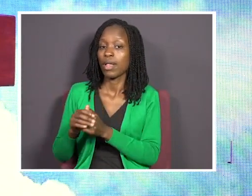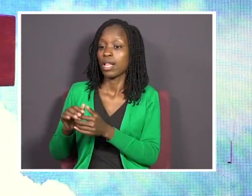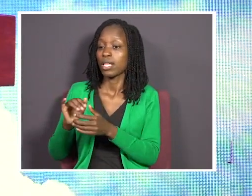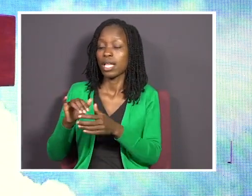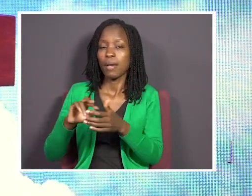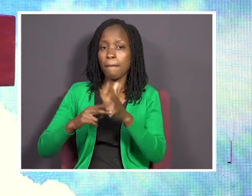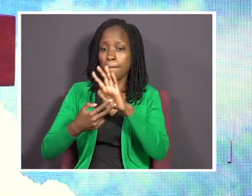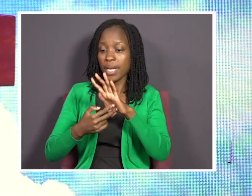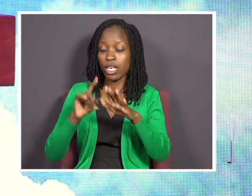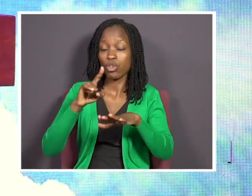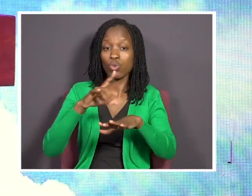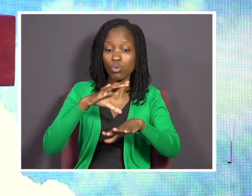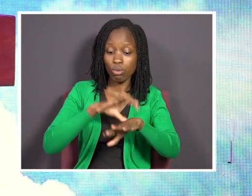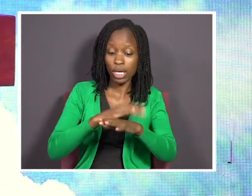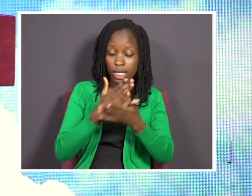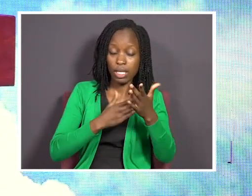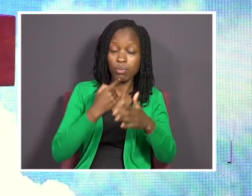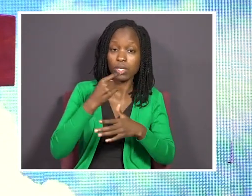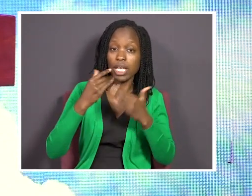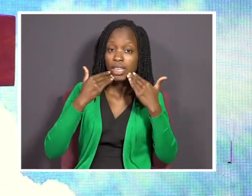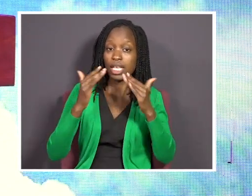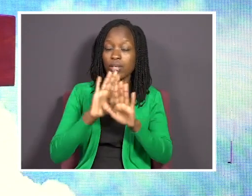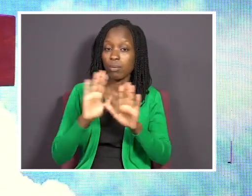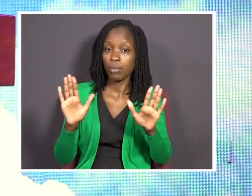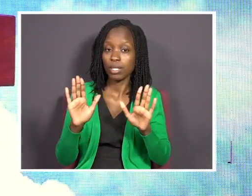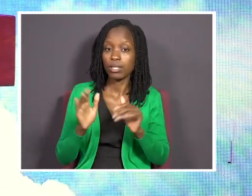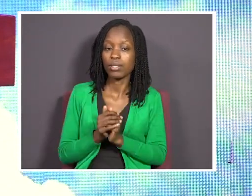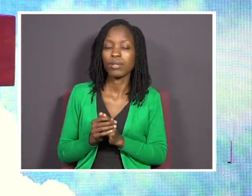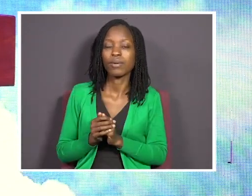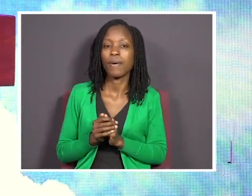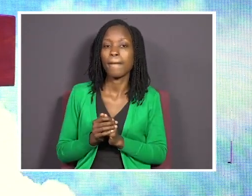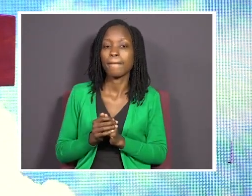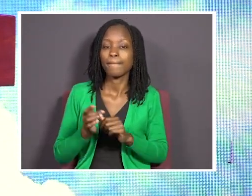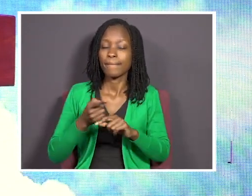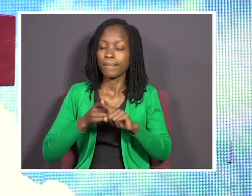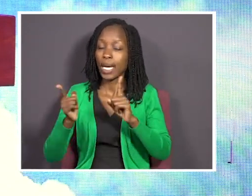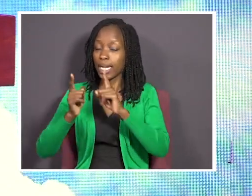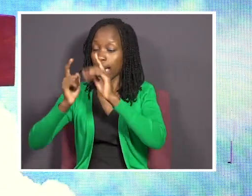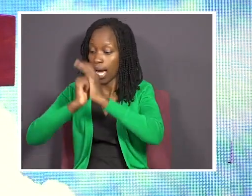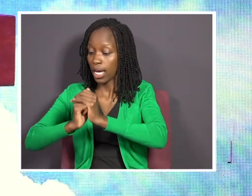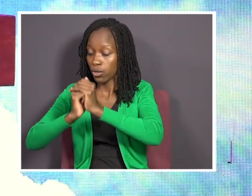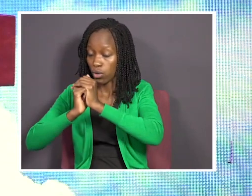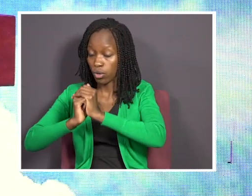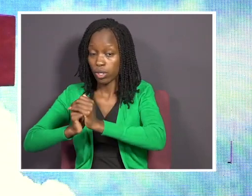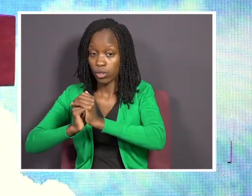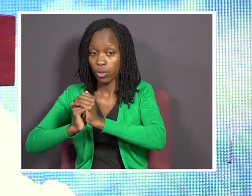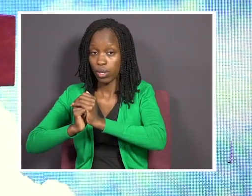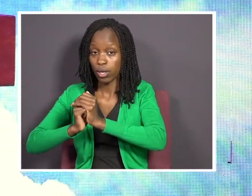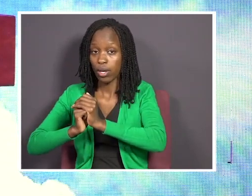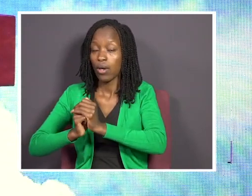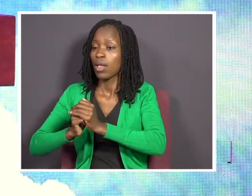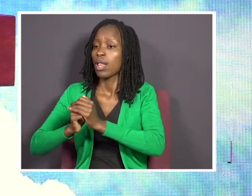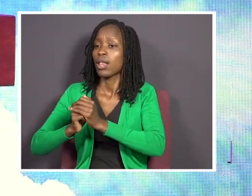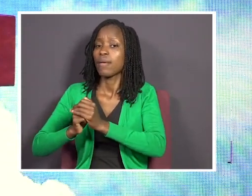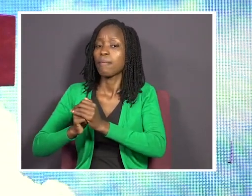receive something, you say thank you. It's only fair to give thanks. But the adoration that comes out of this